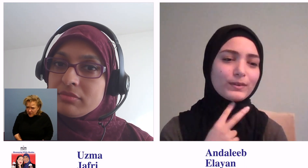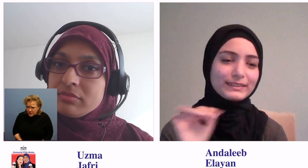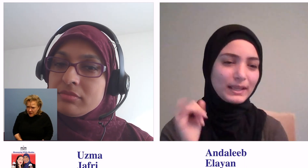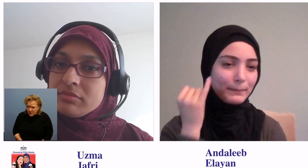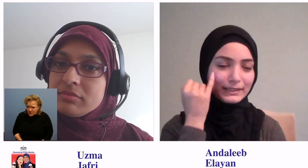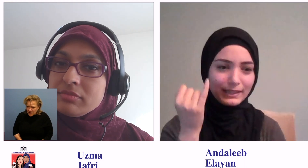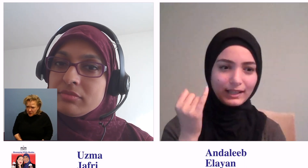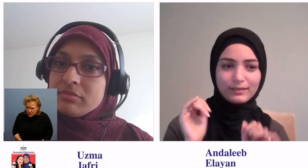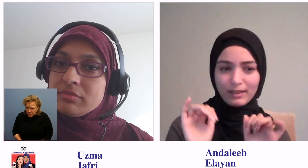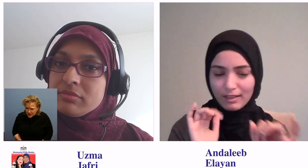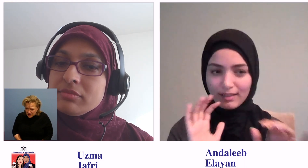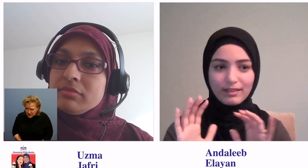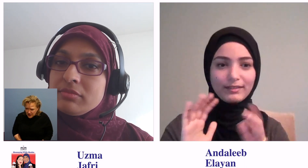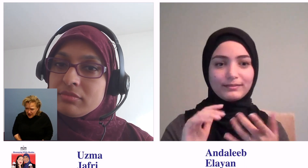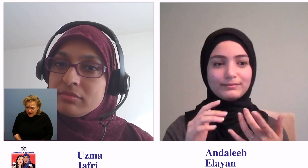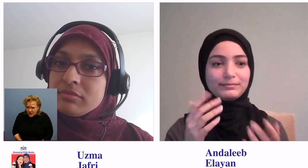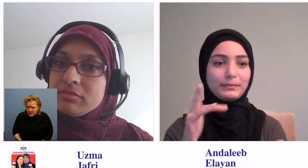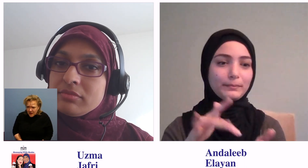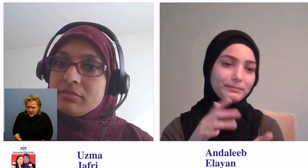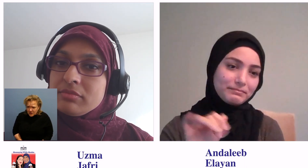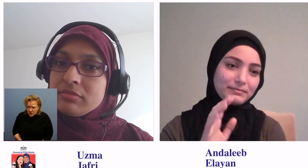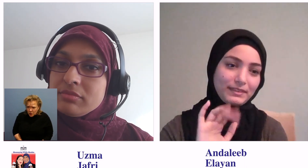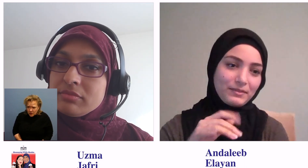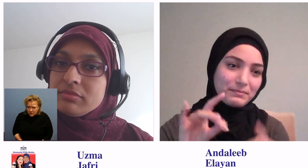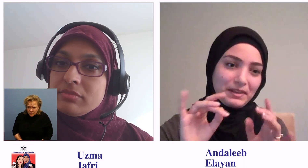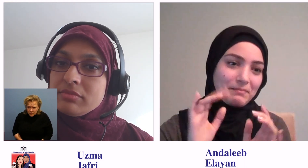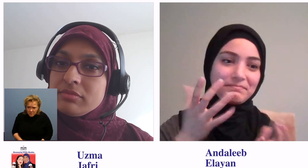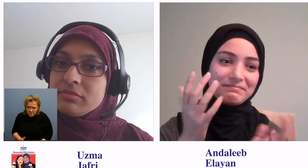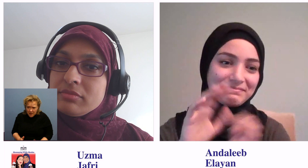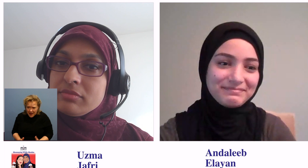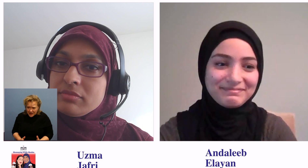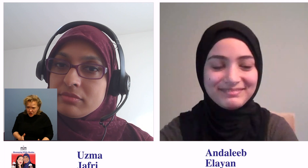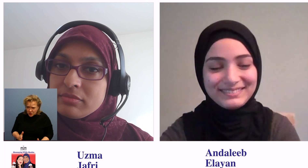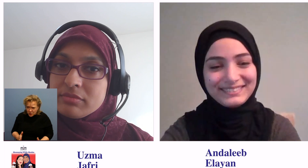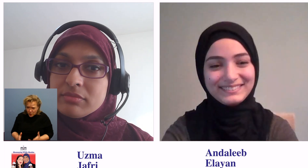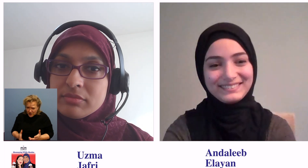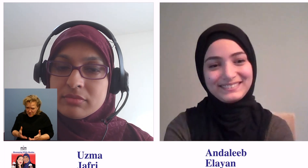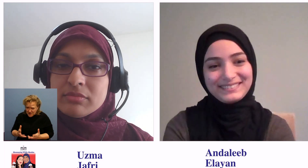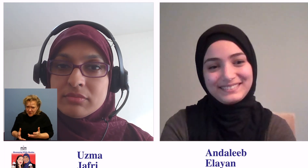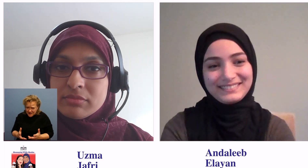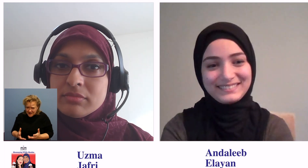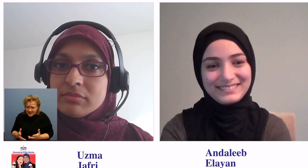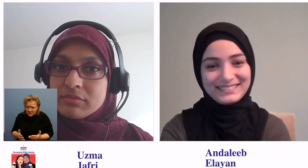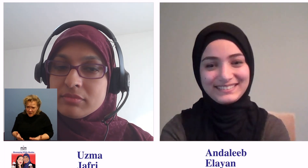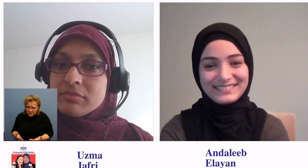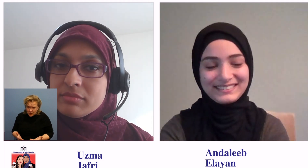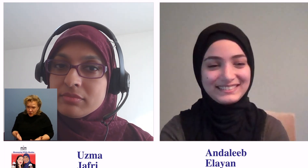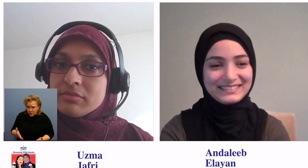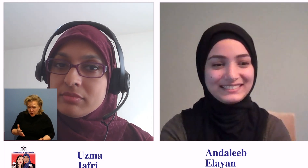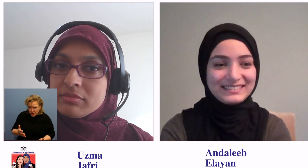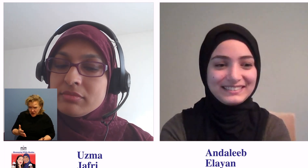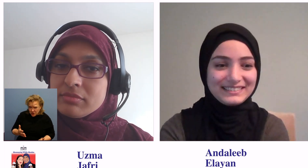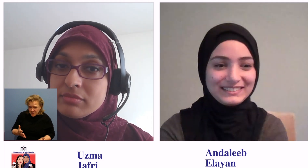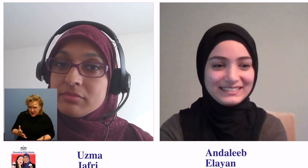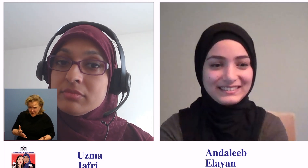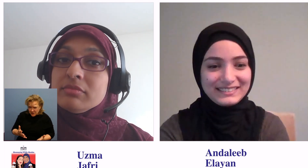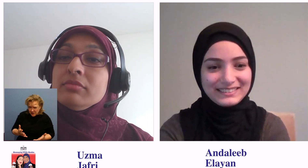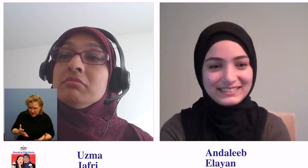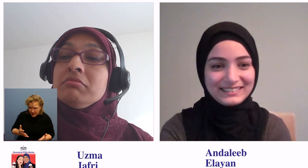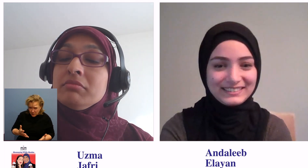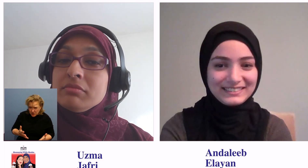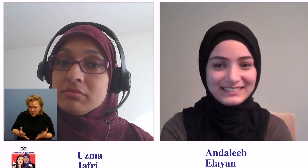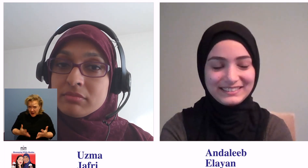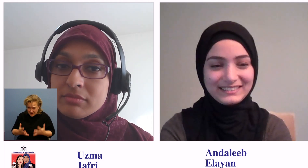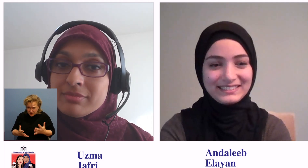with the language and the communication, then they can sort of match what people need and maybe use a little more gestures, not